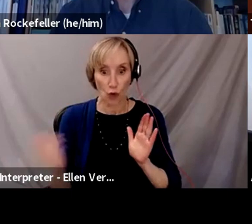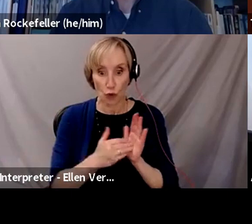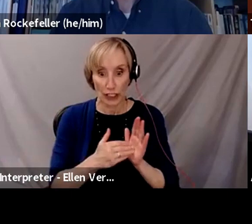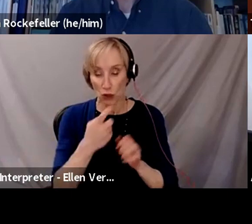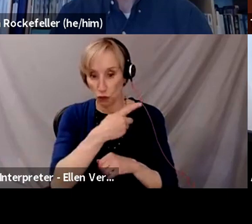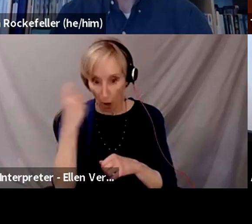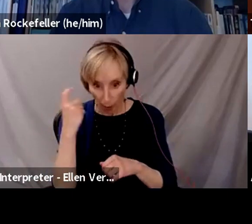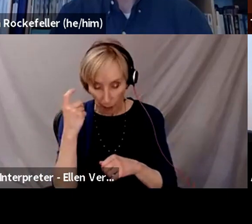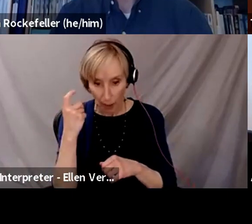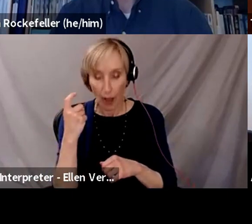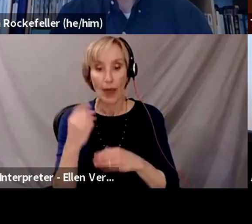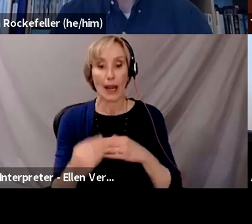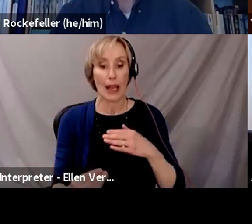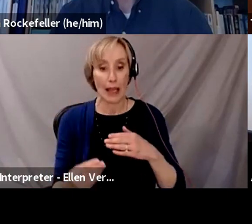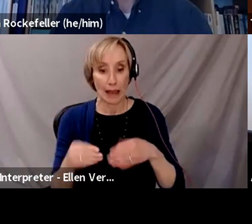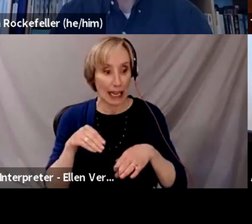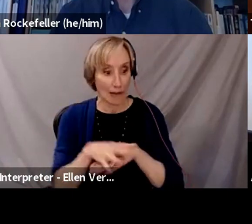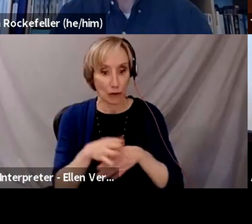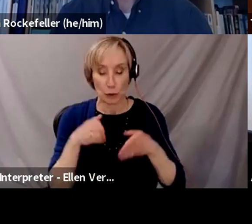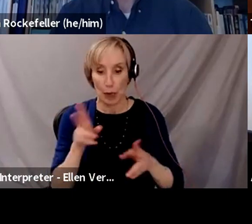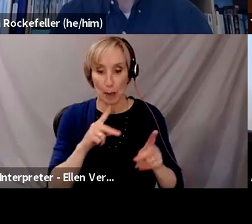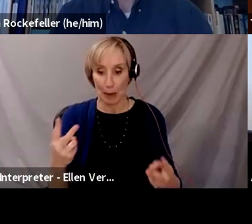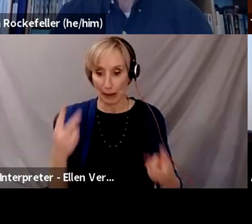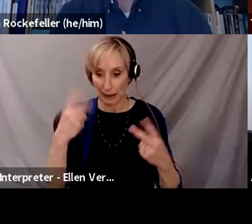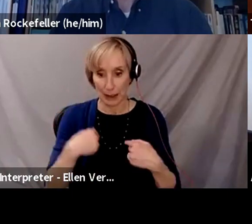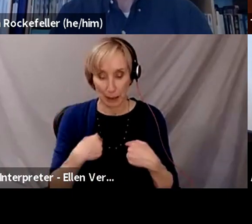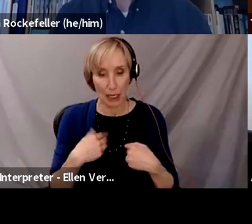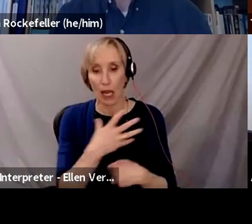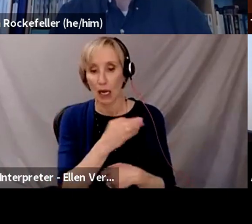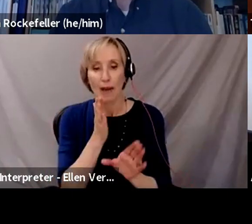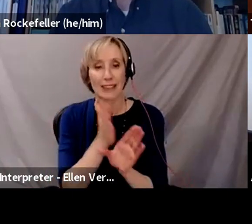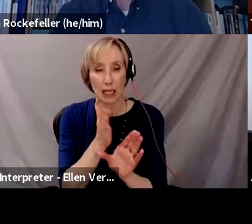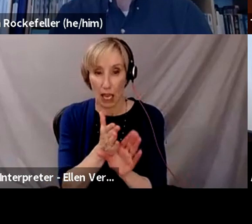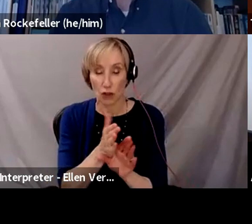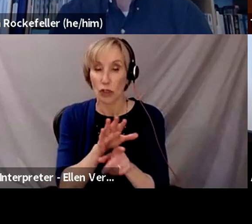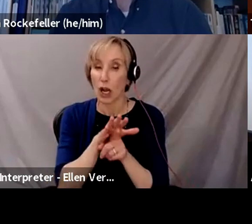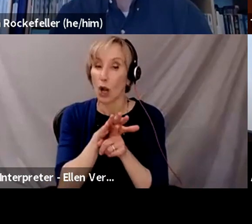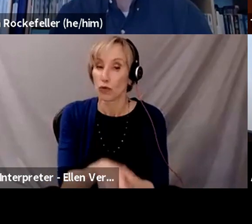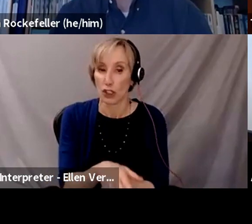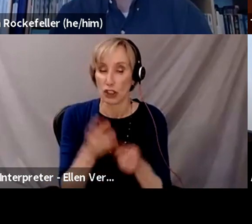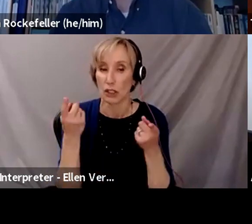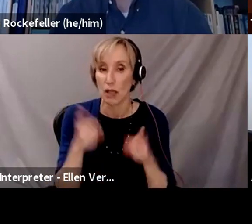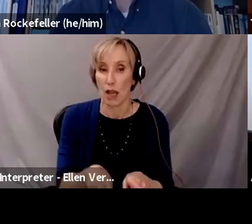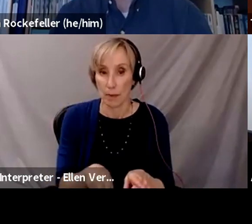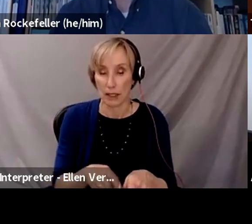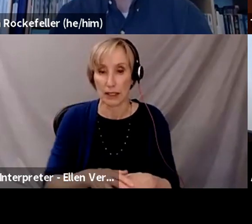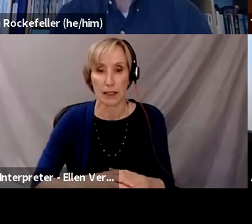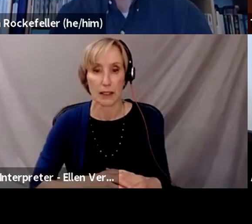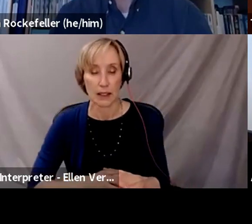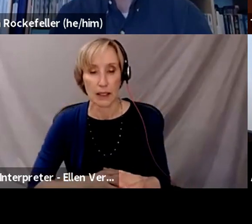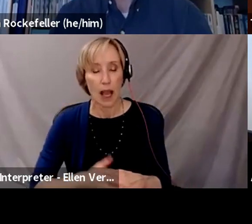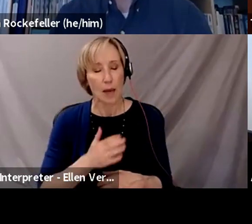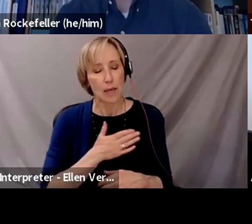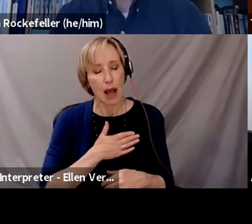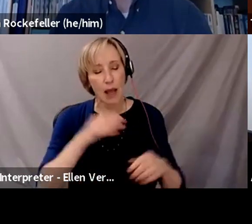profession, and there's a lot of psychiatric oppression that goes on with that. So I think my conception of